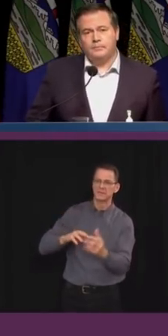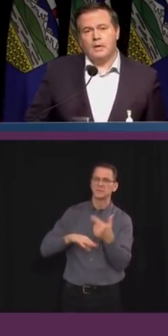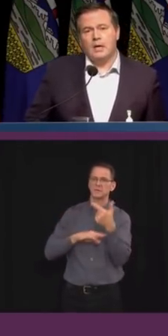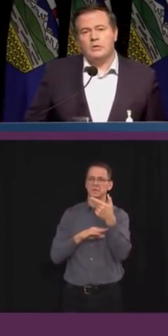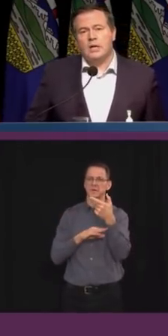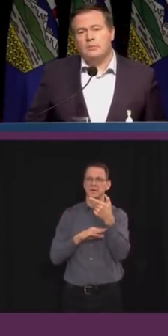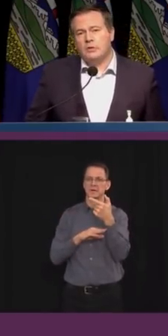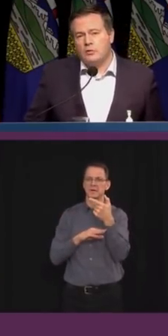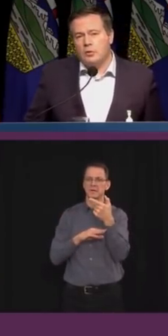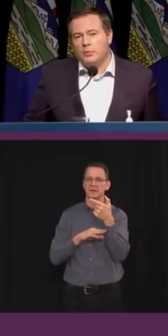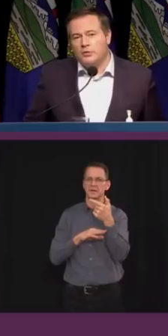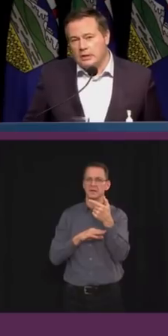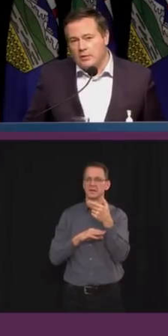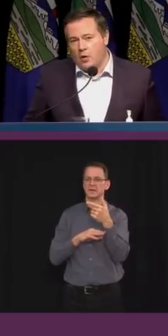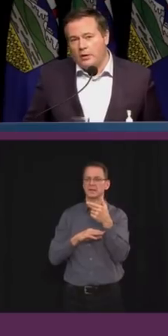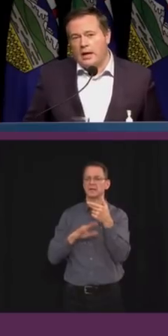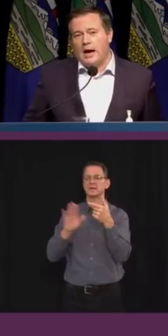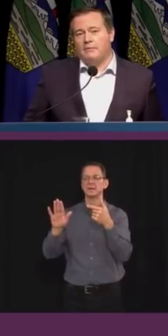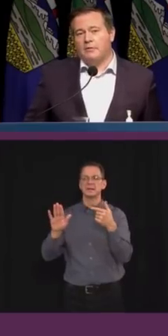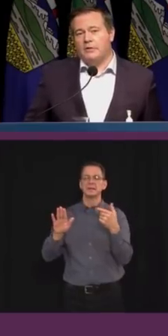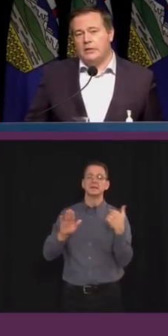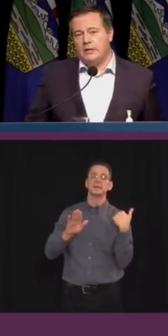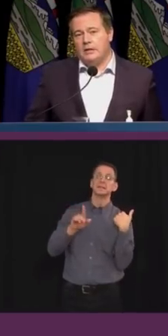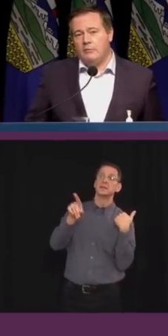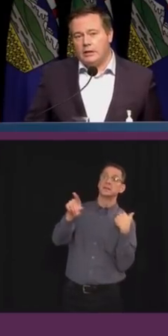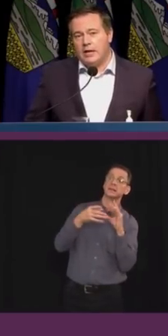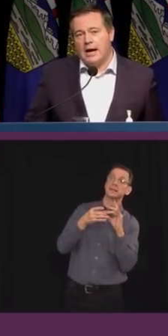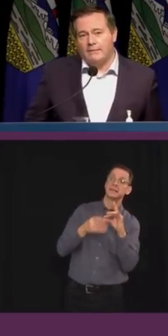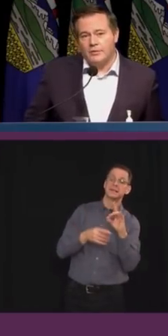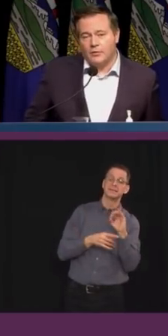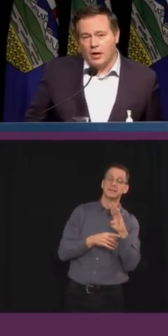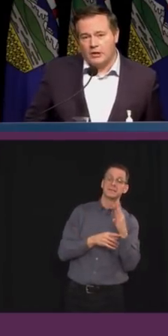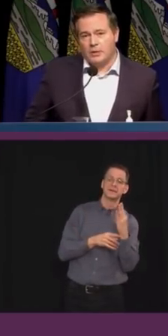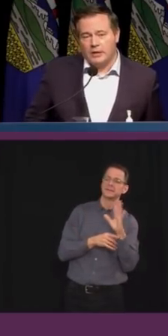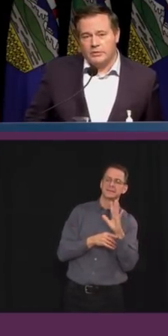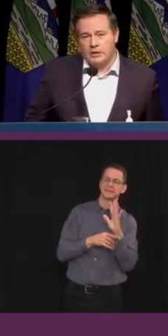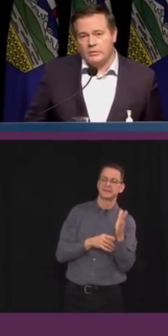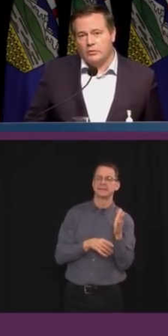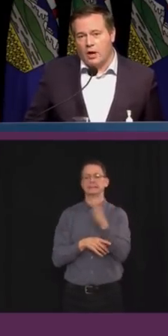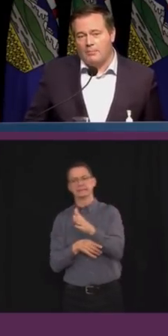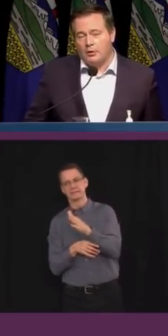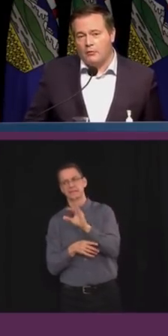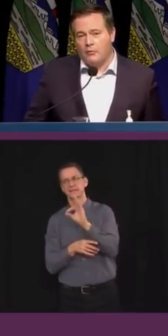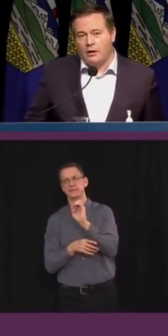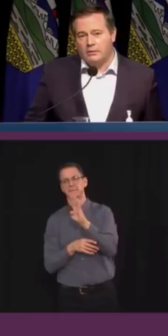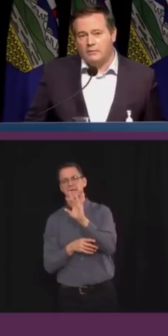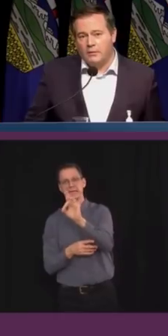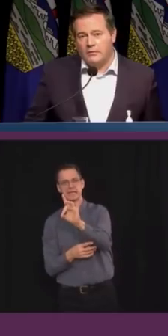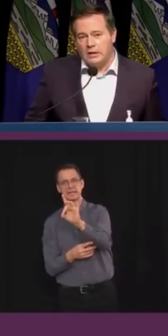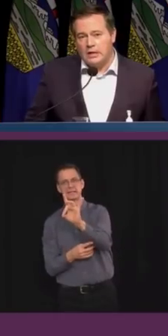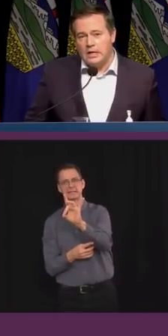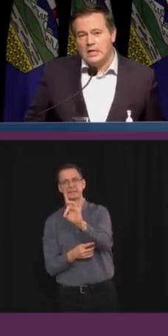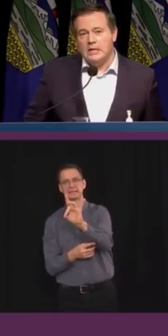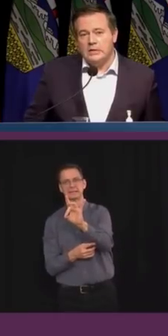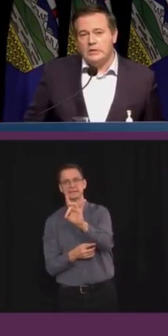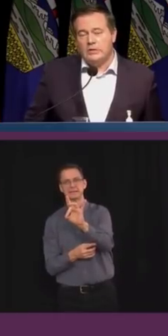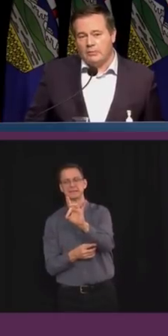8th. Step two would proceed only after we see the weekly average for hospitalizations drop below